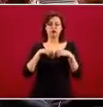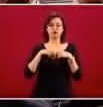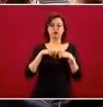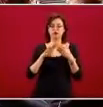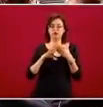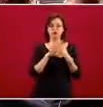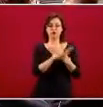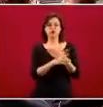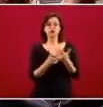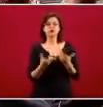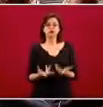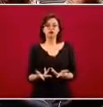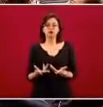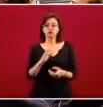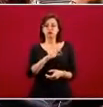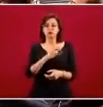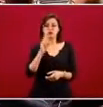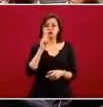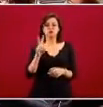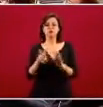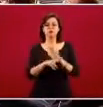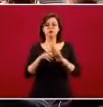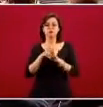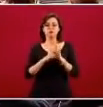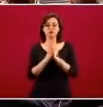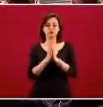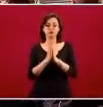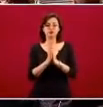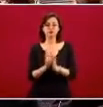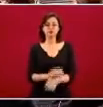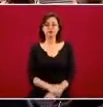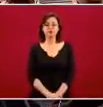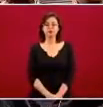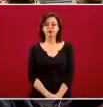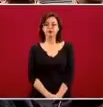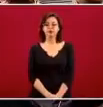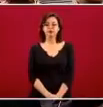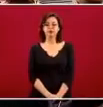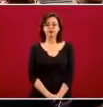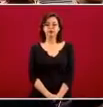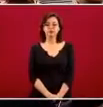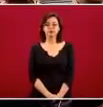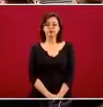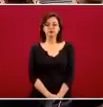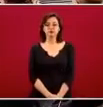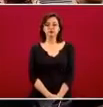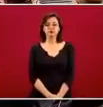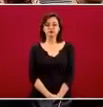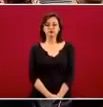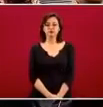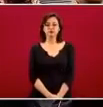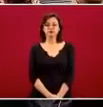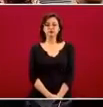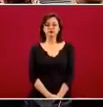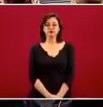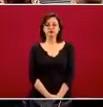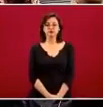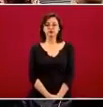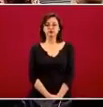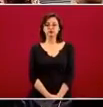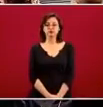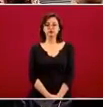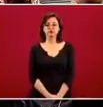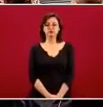telephone assistance and remote assistance to determine whether the patient is in a situation that